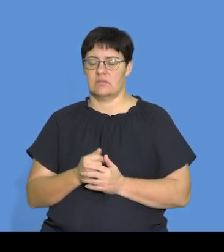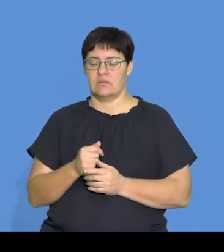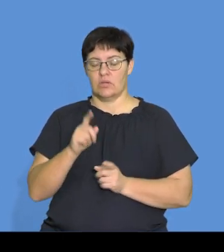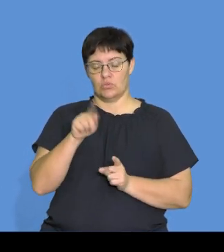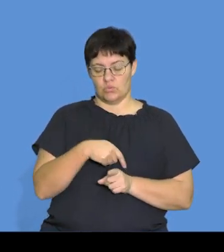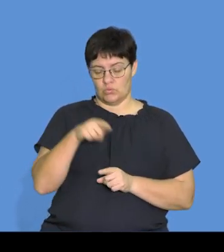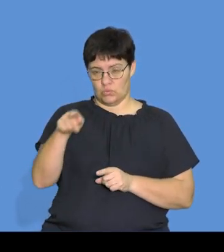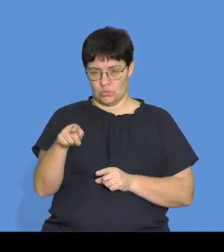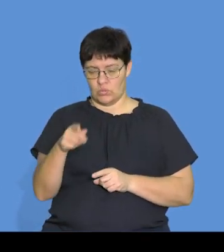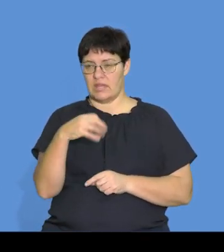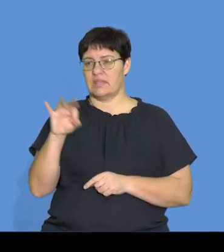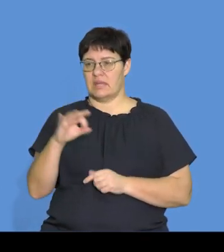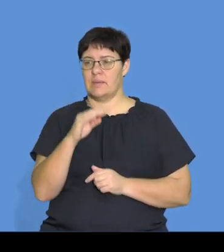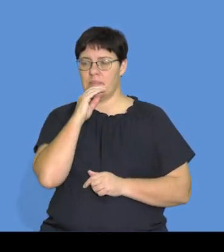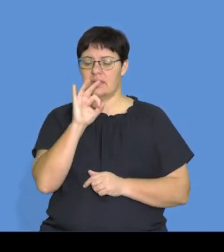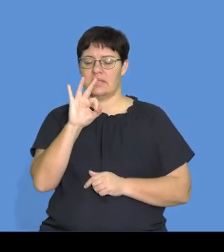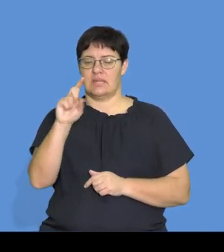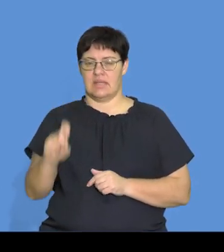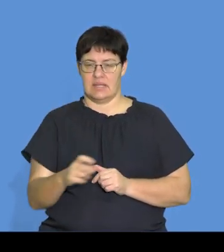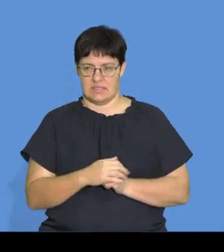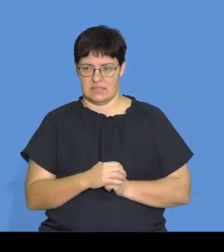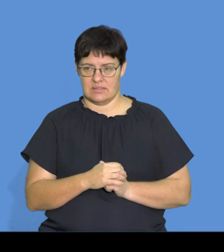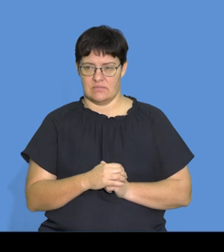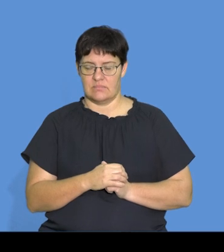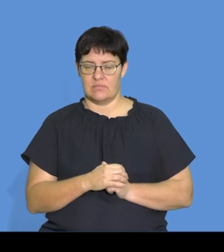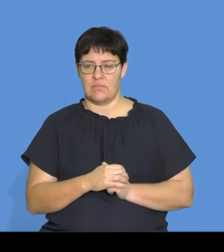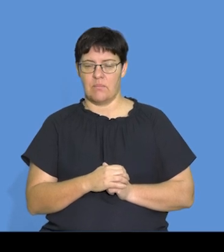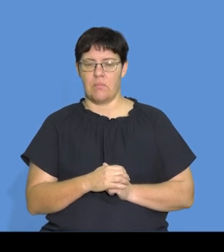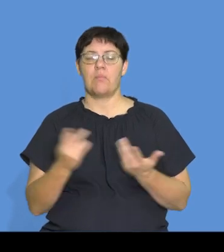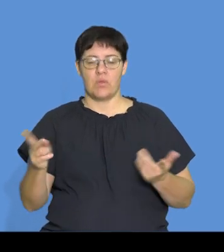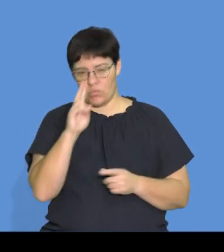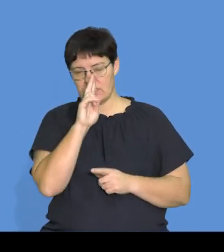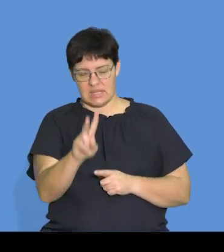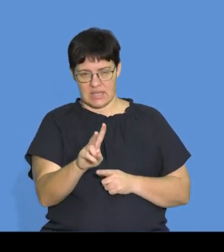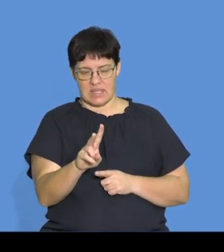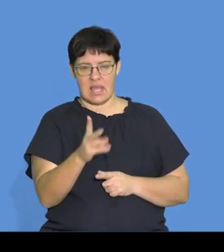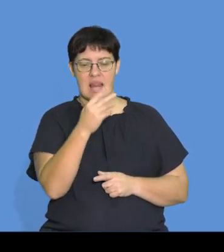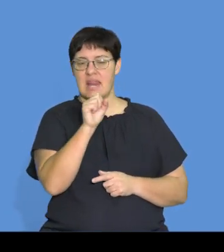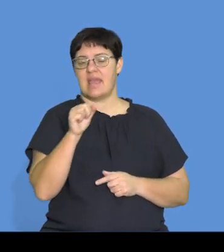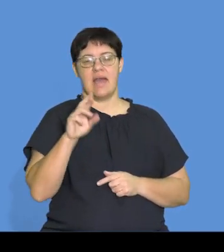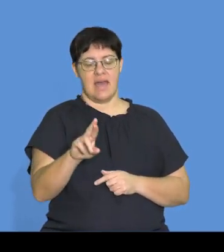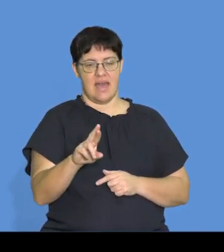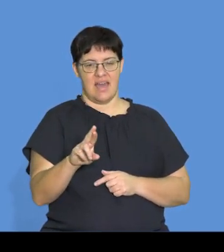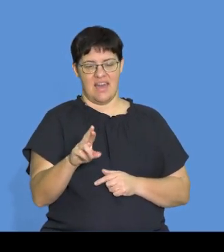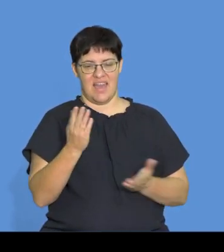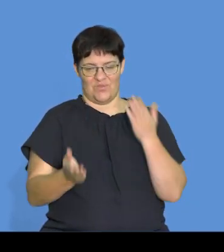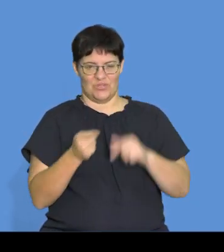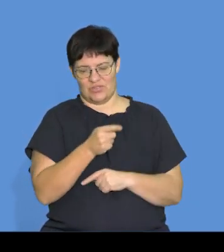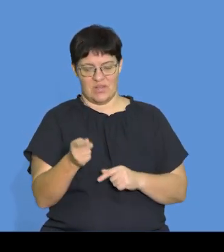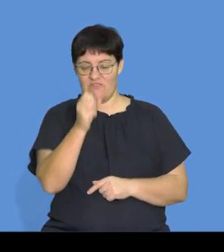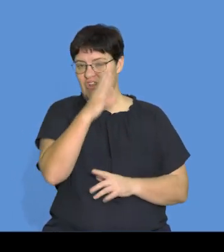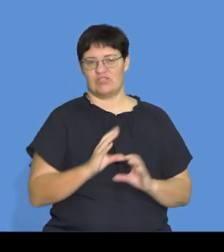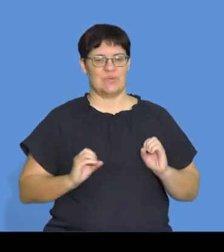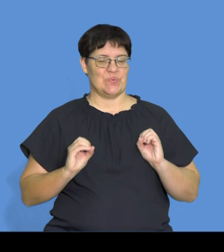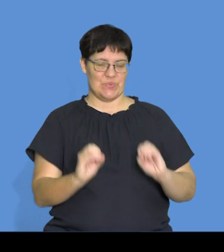goes in 3 times there, so this will give me 3x. Now you can see I don't have any fraction